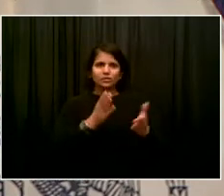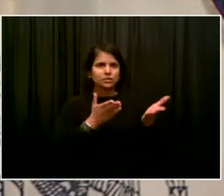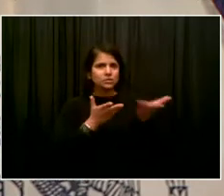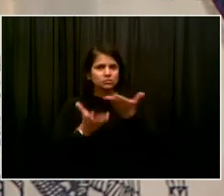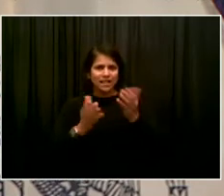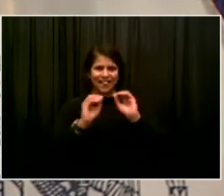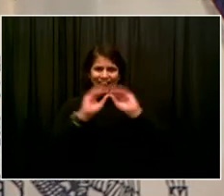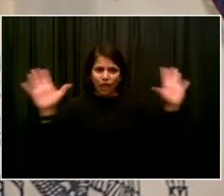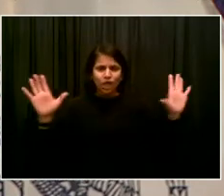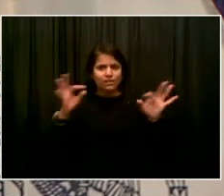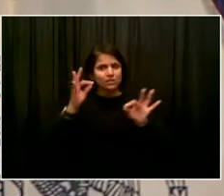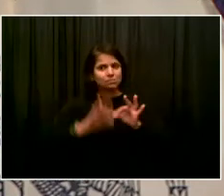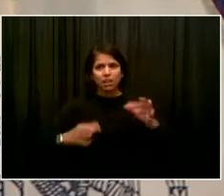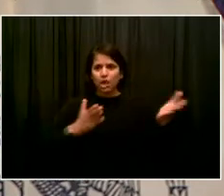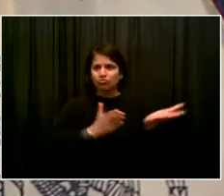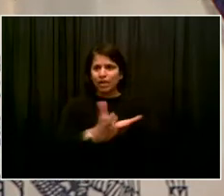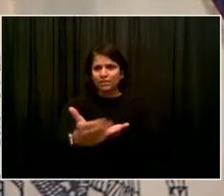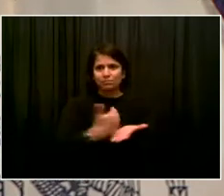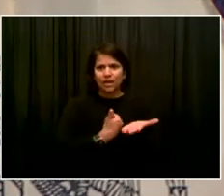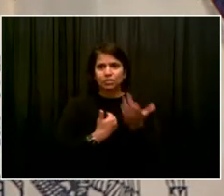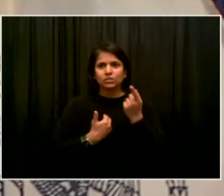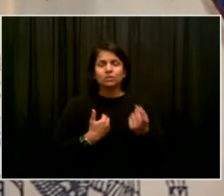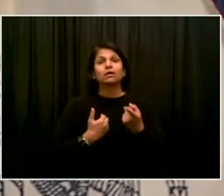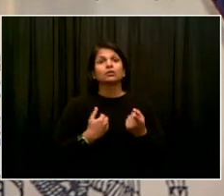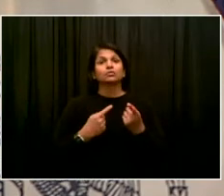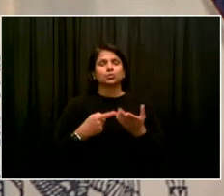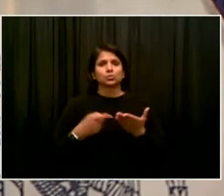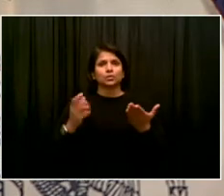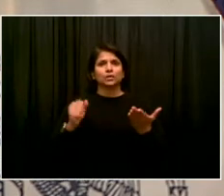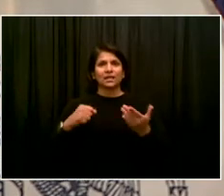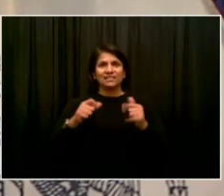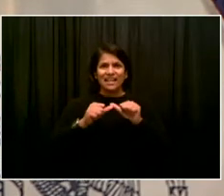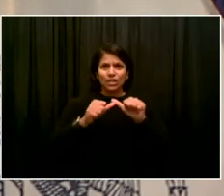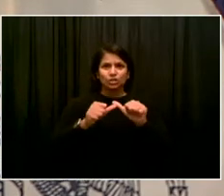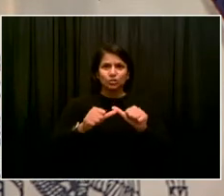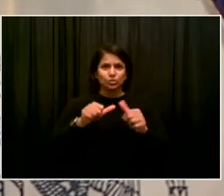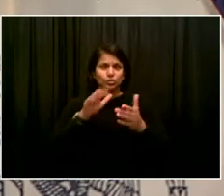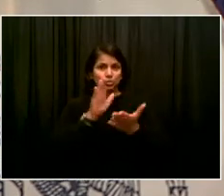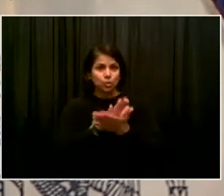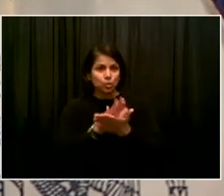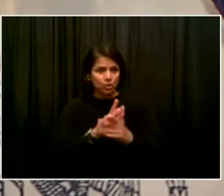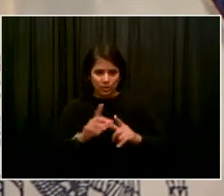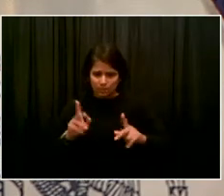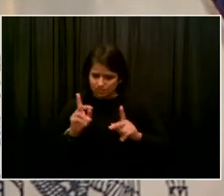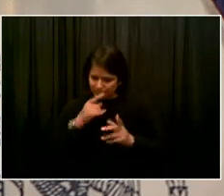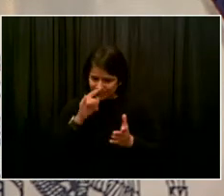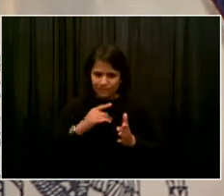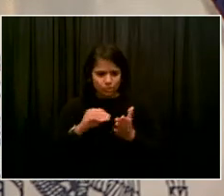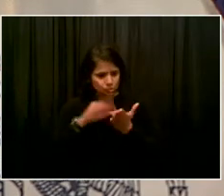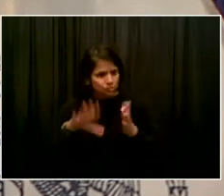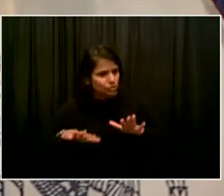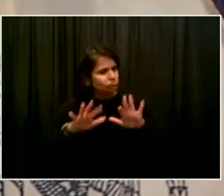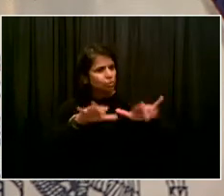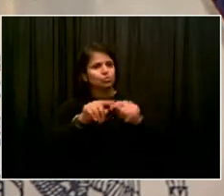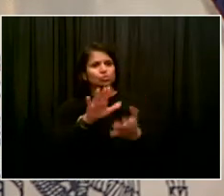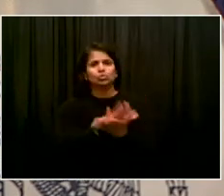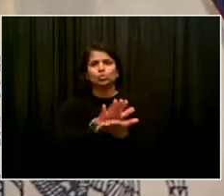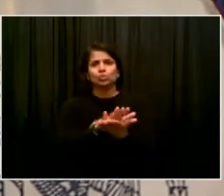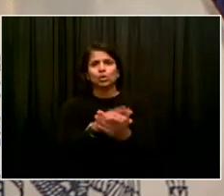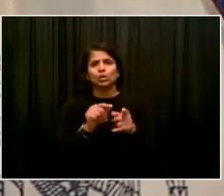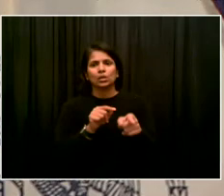to maximize keeping kids in school and doing it safely. I mean, there's lots of ideas out there. I appreciate all the elected officials who are putting forward